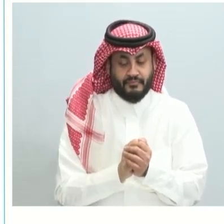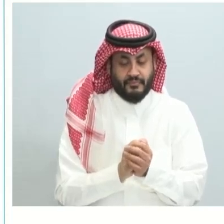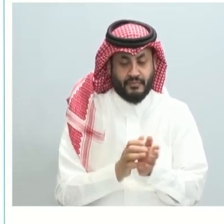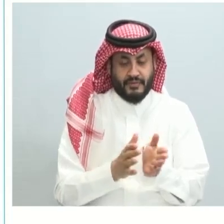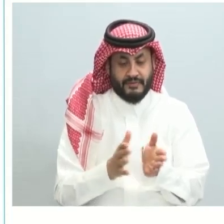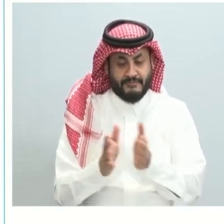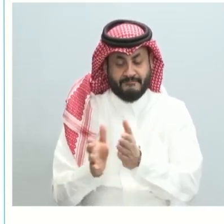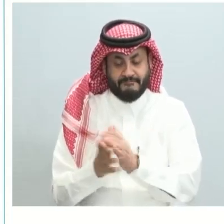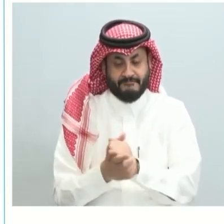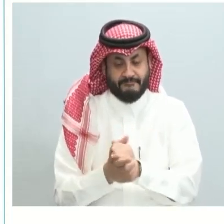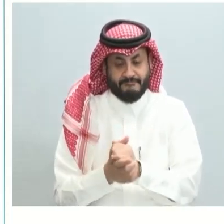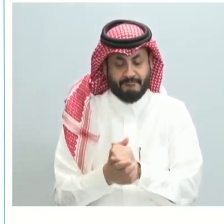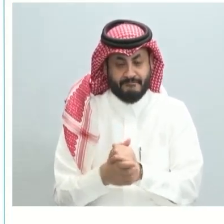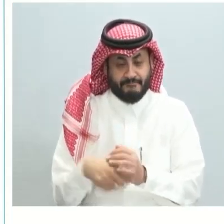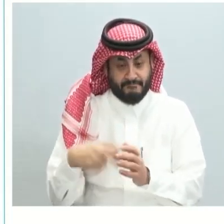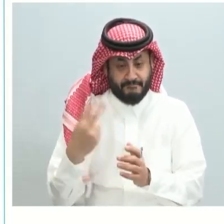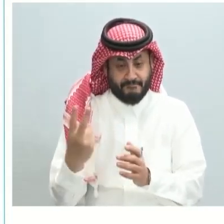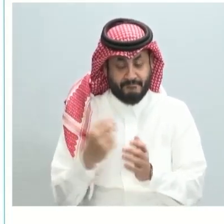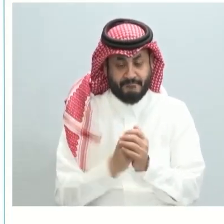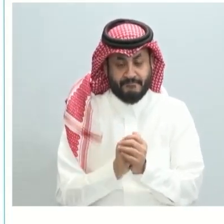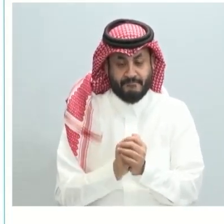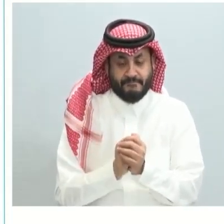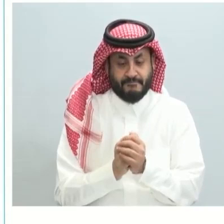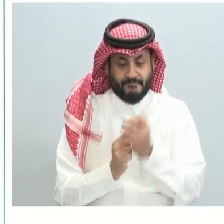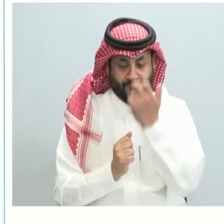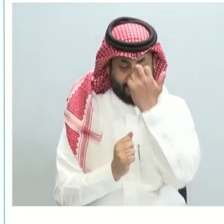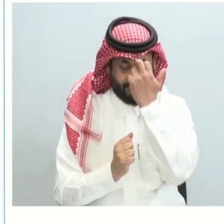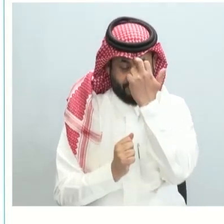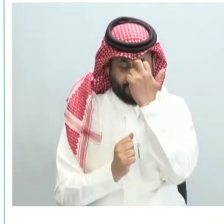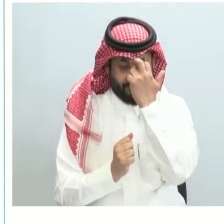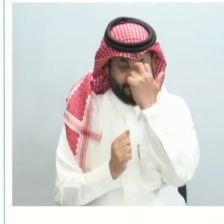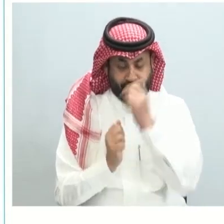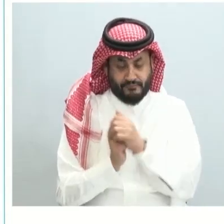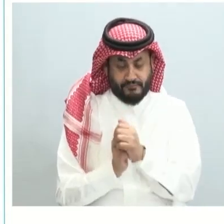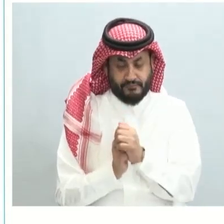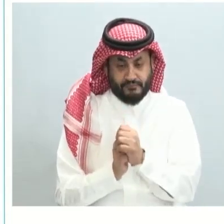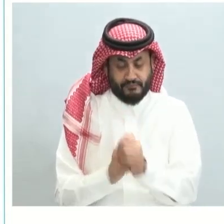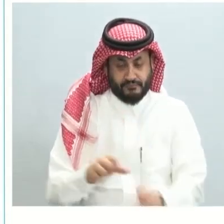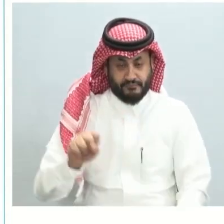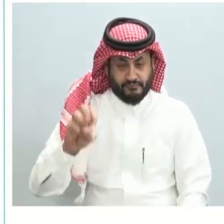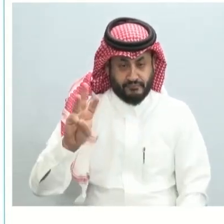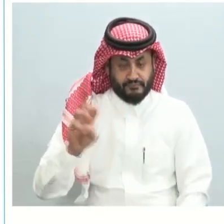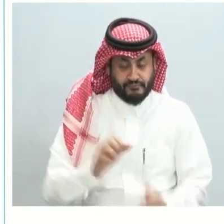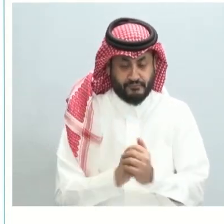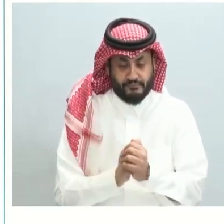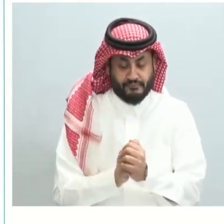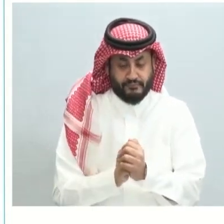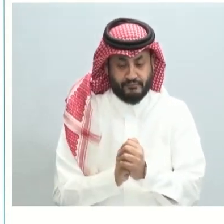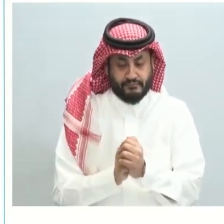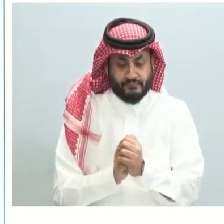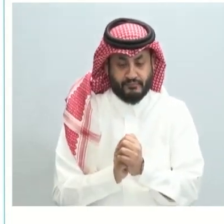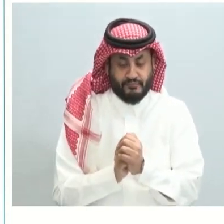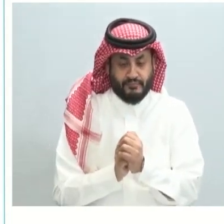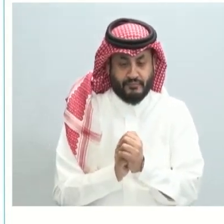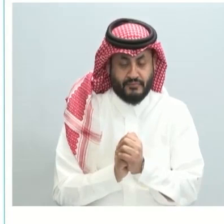let's move on to the second word. And the second word starts with S and W. Now let's